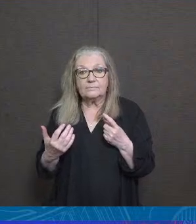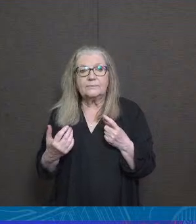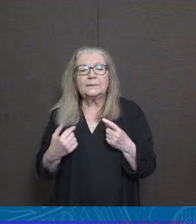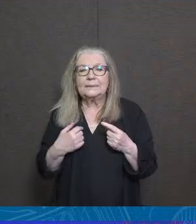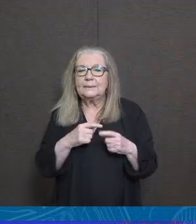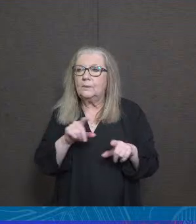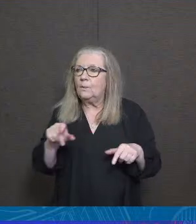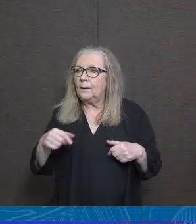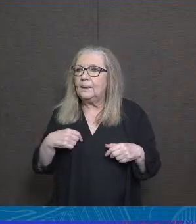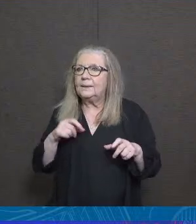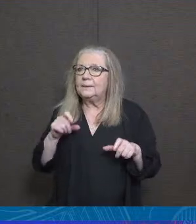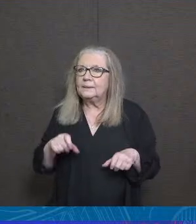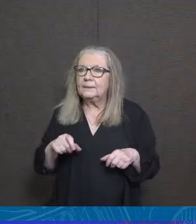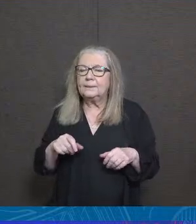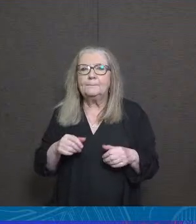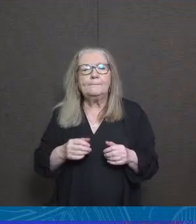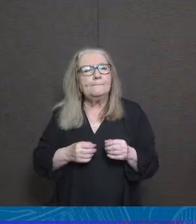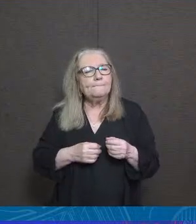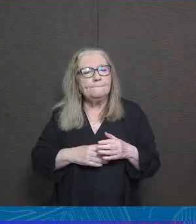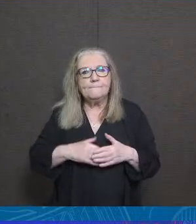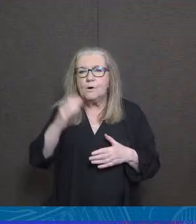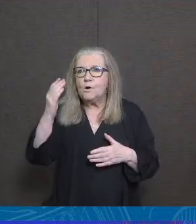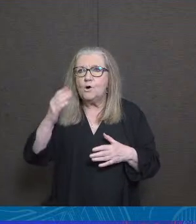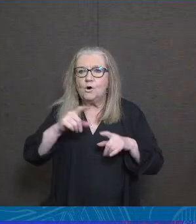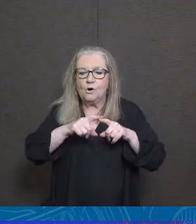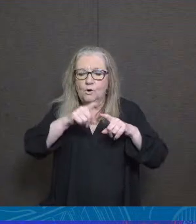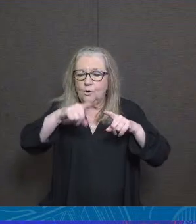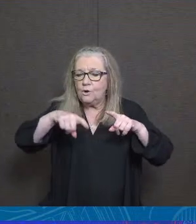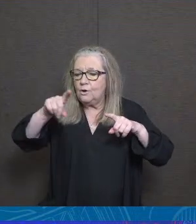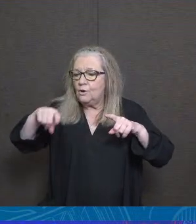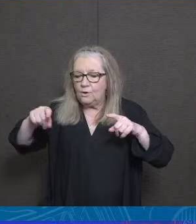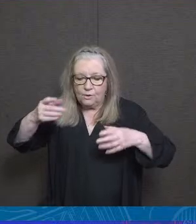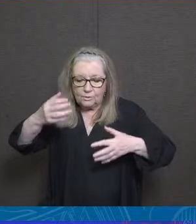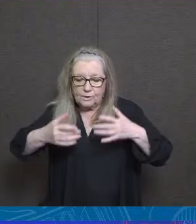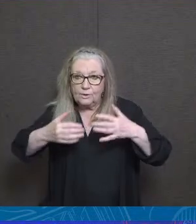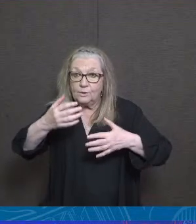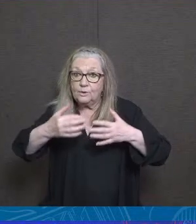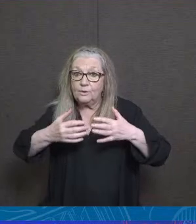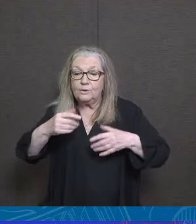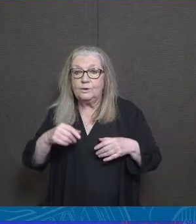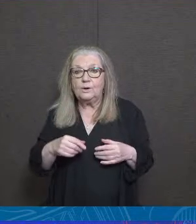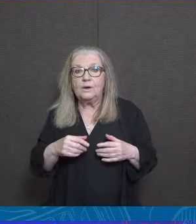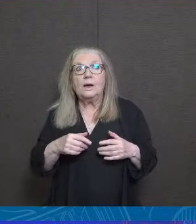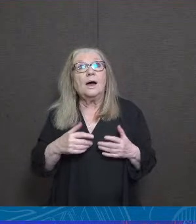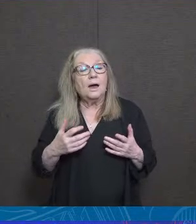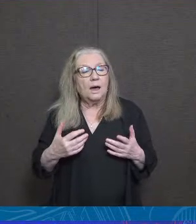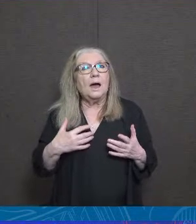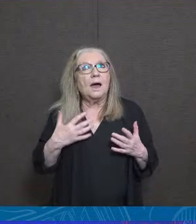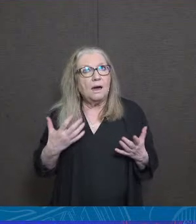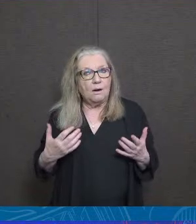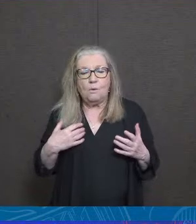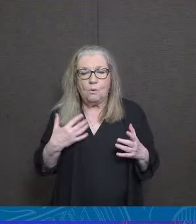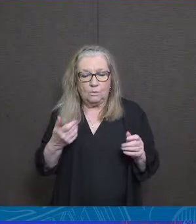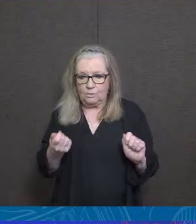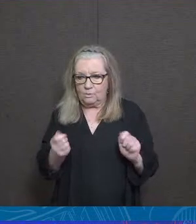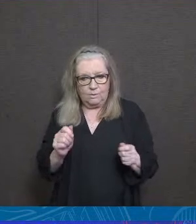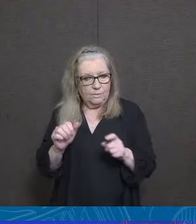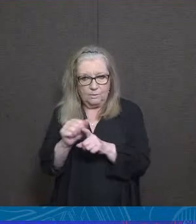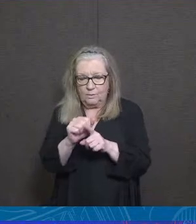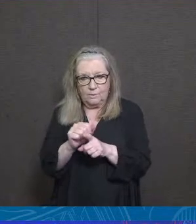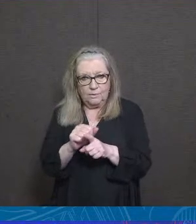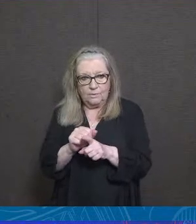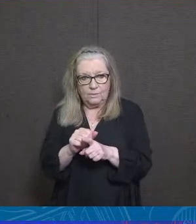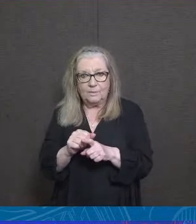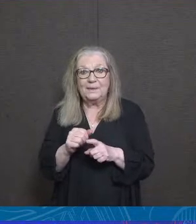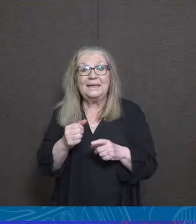we need more local data. We need those local data, and I think Ferry mentioned that, to really train the models, because otherwise, really, the outputs